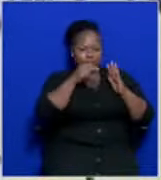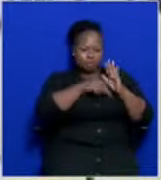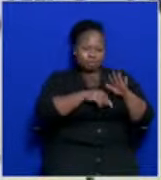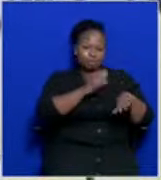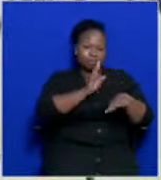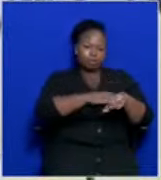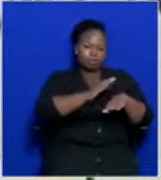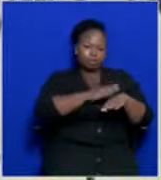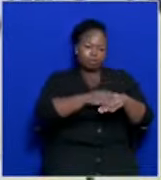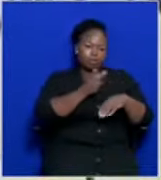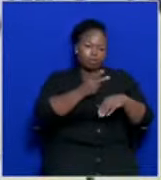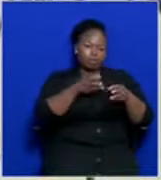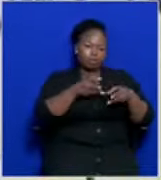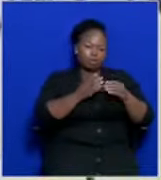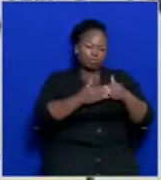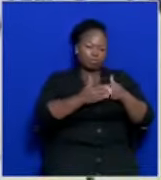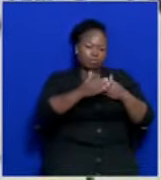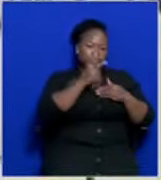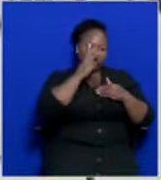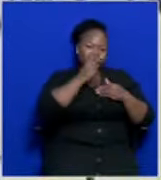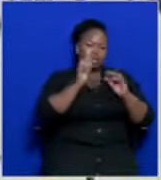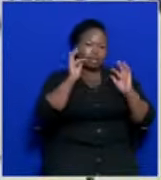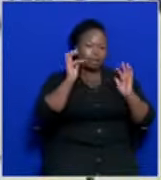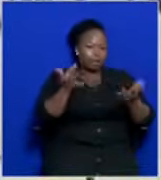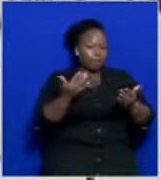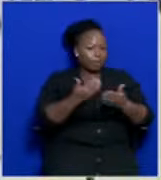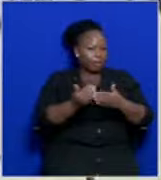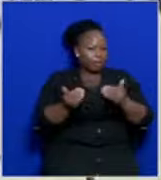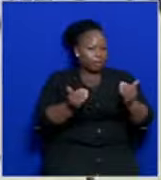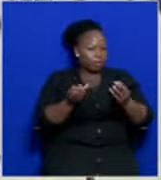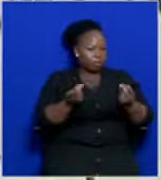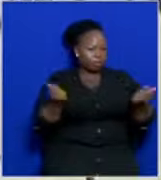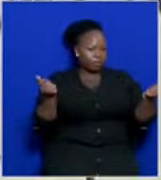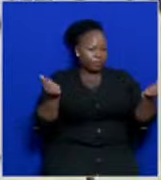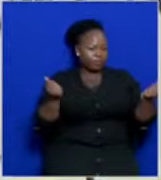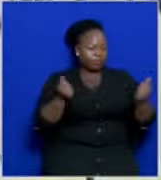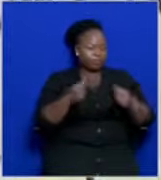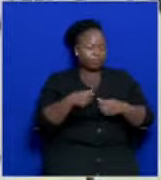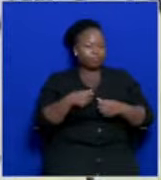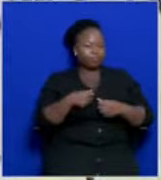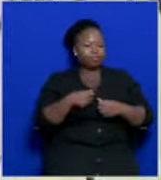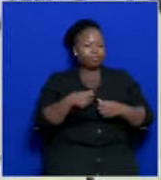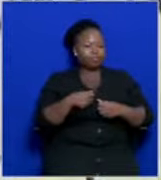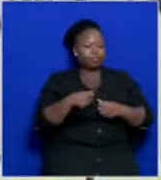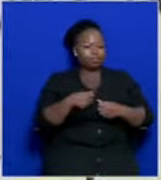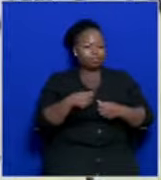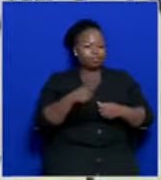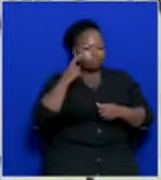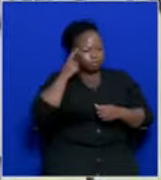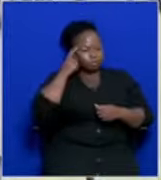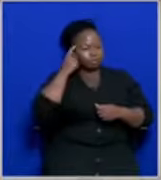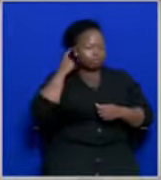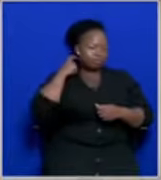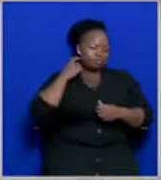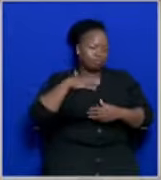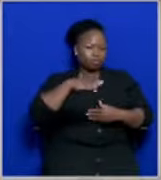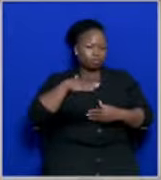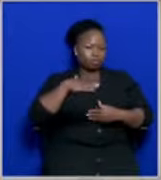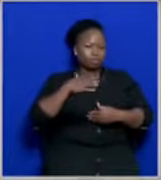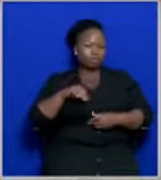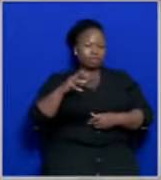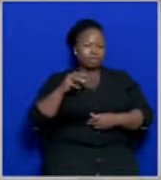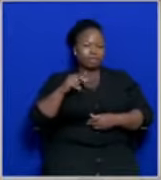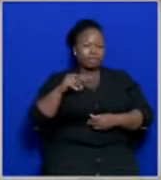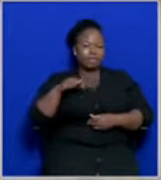on how to handle this. Your considered noting is appreciated, and it's signed by Chief Mapiyeye. That is the letter